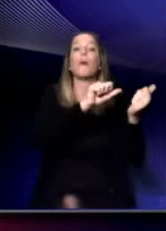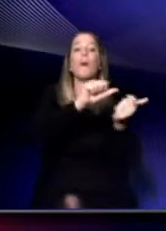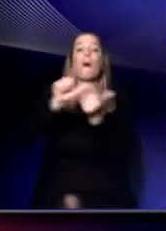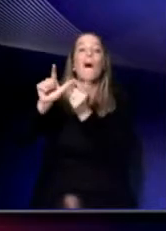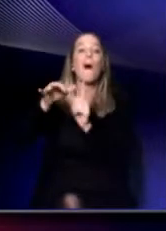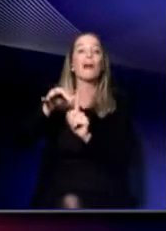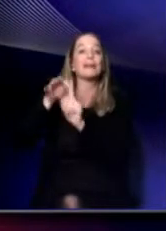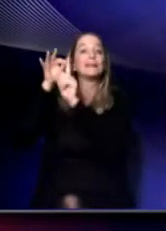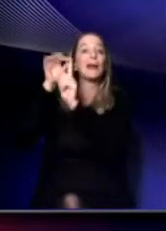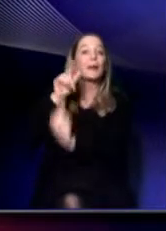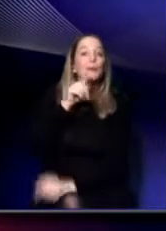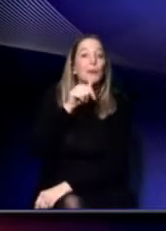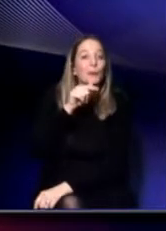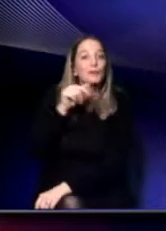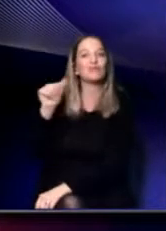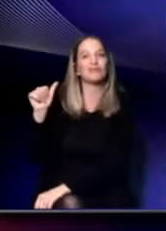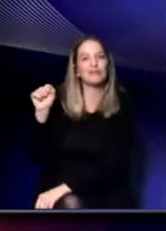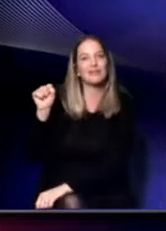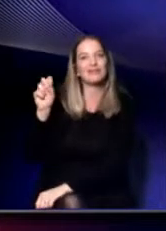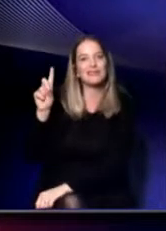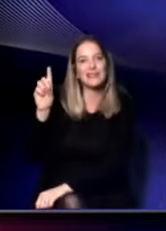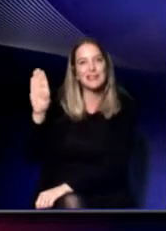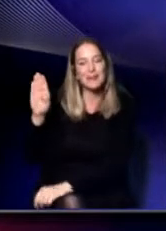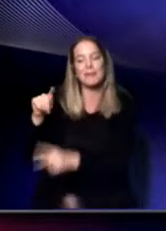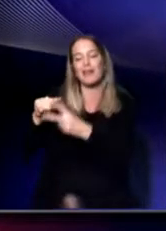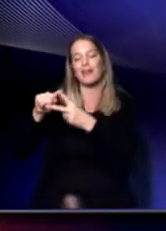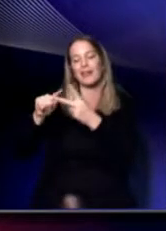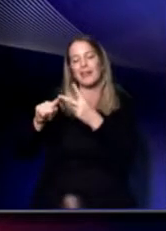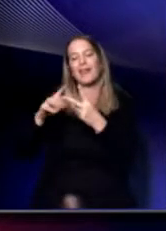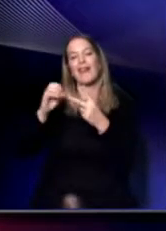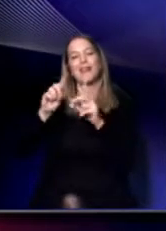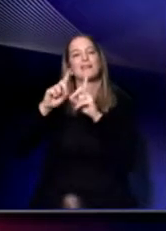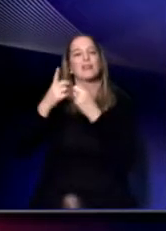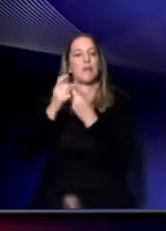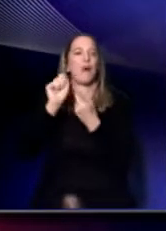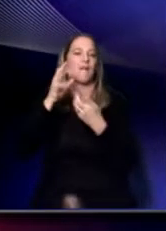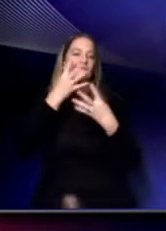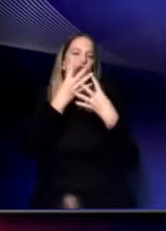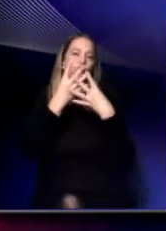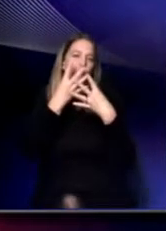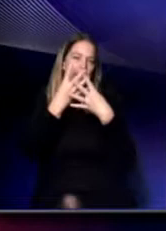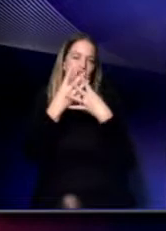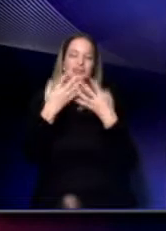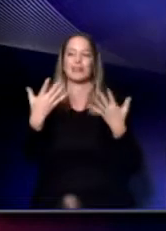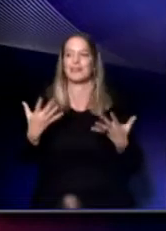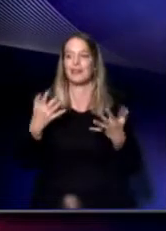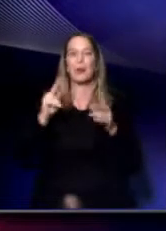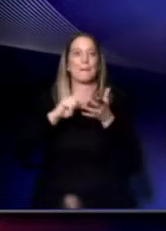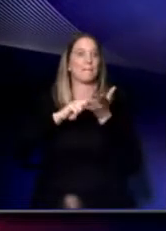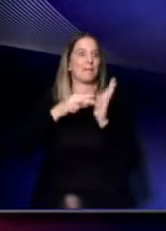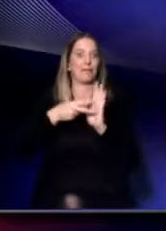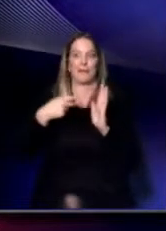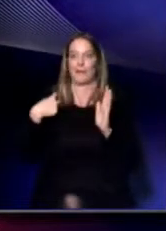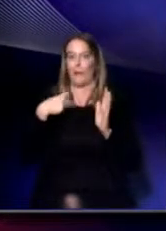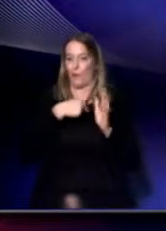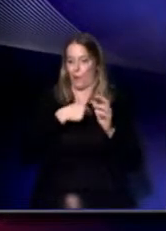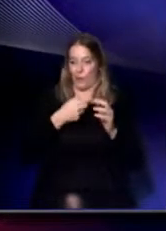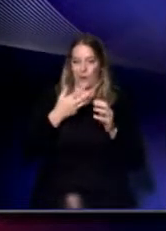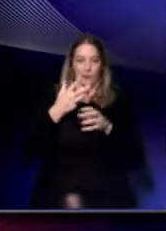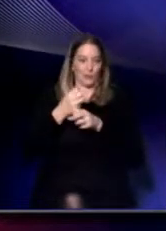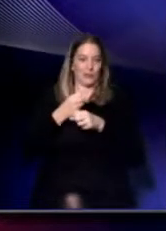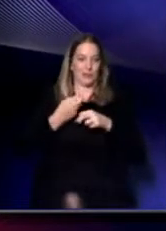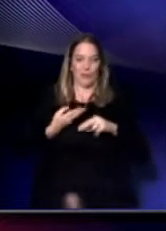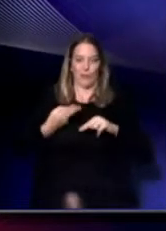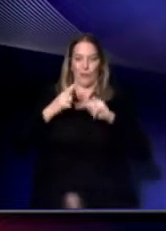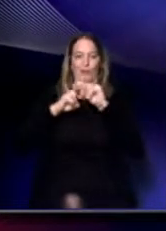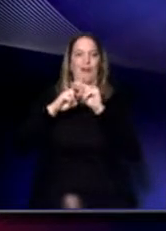ASDB and the Department of Corrections. So we didn't get that. This